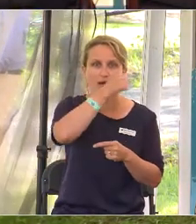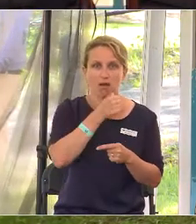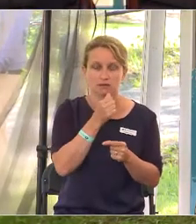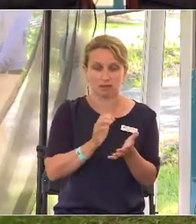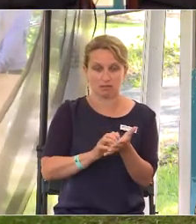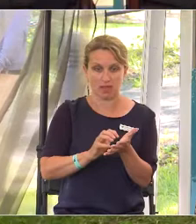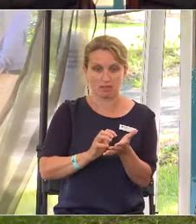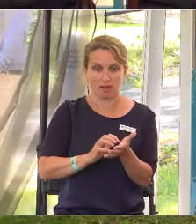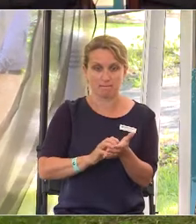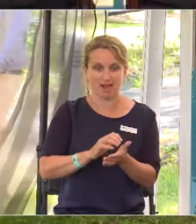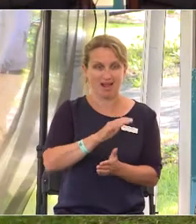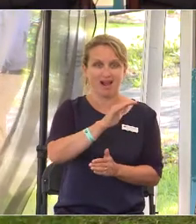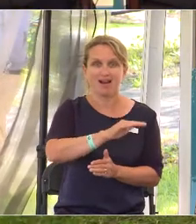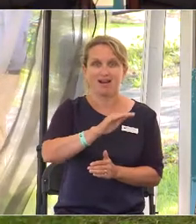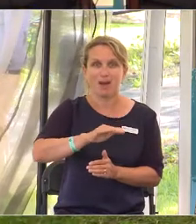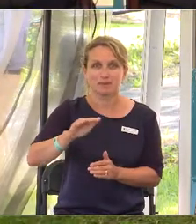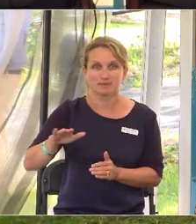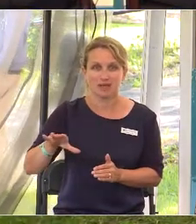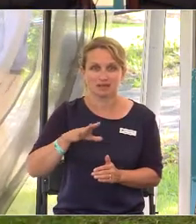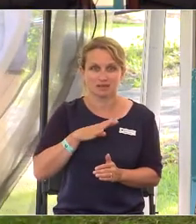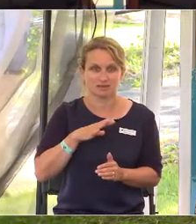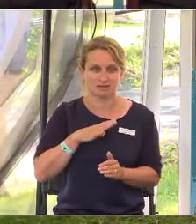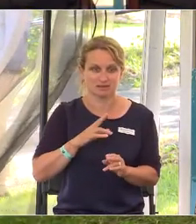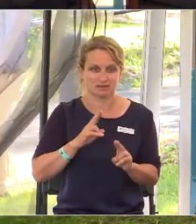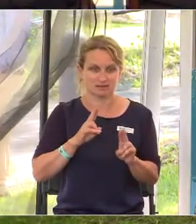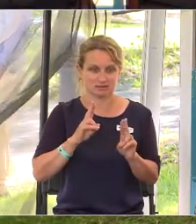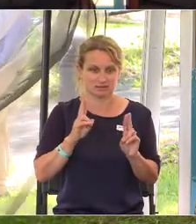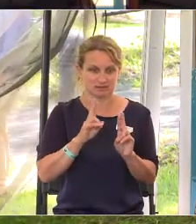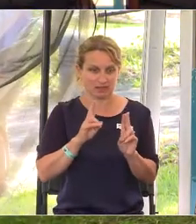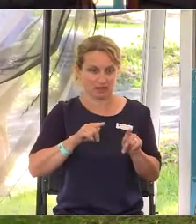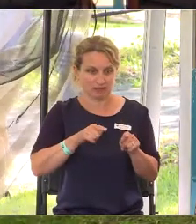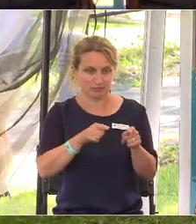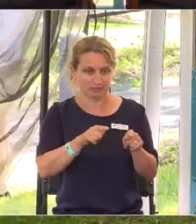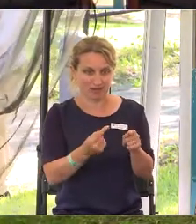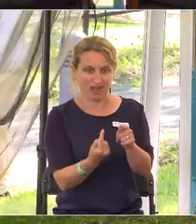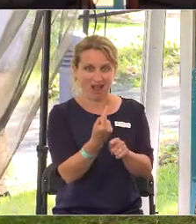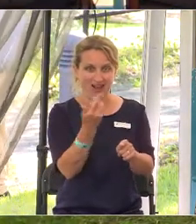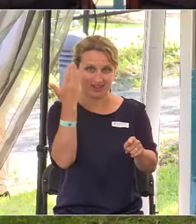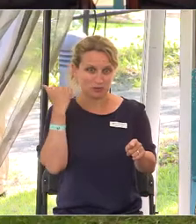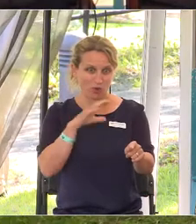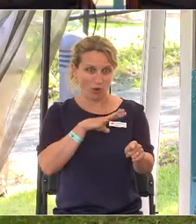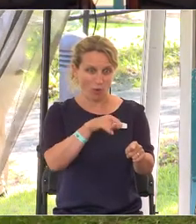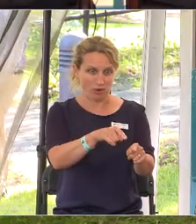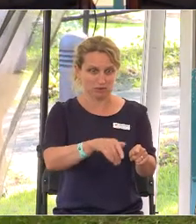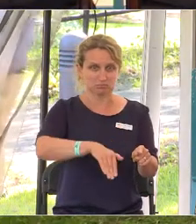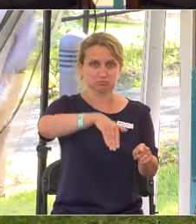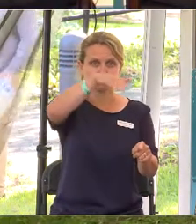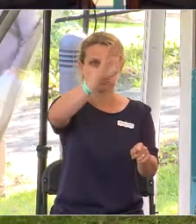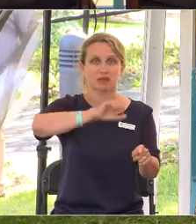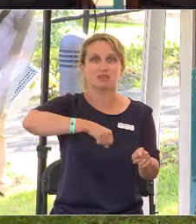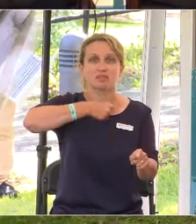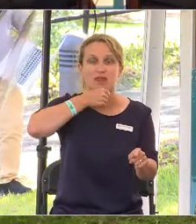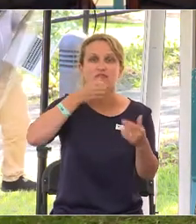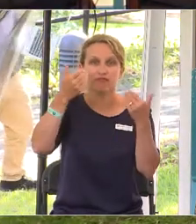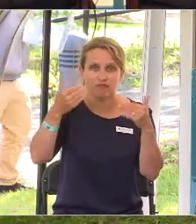were, that you had targeted, they're already grown up. They're already grown up. They are already